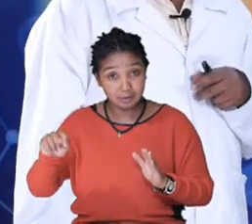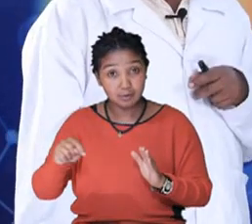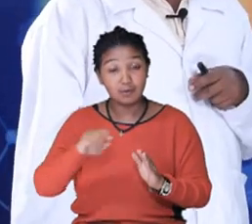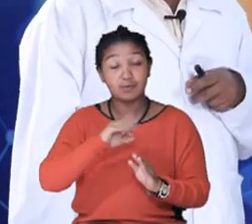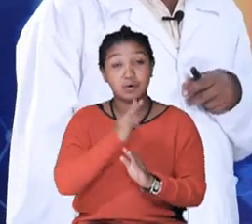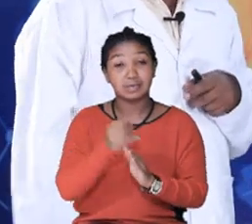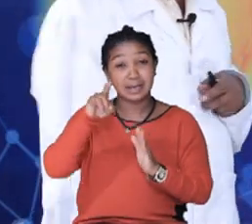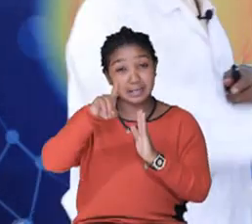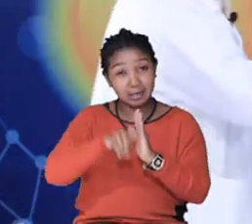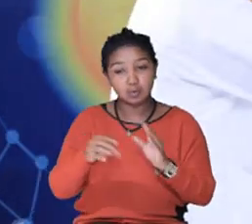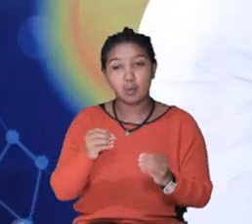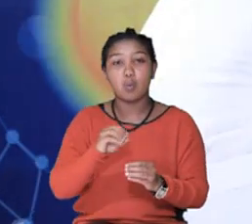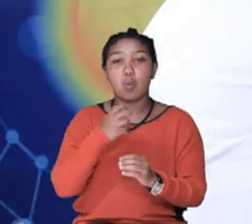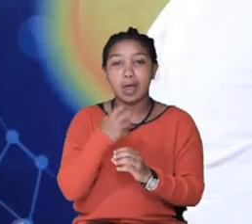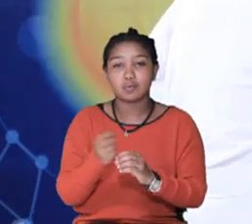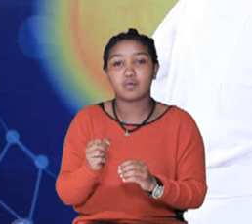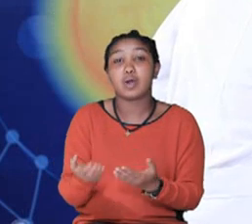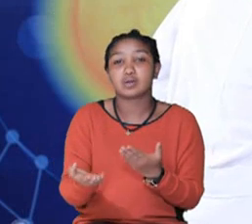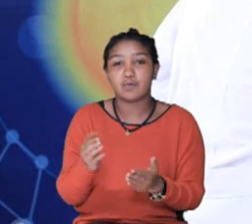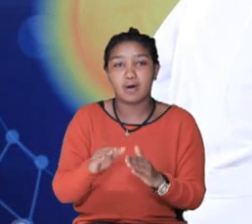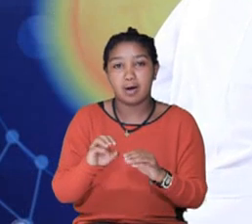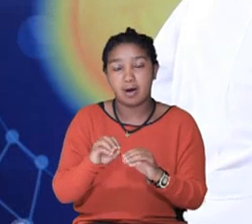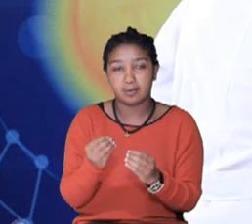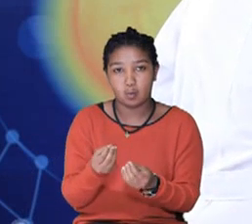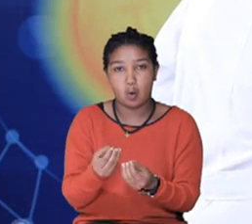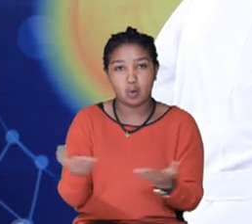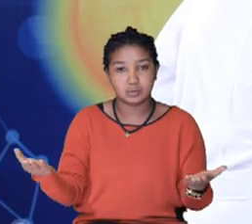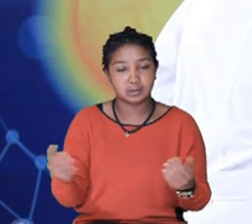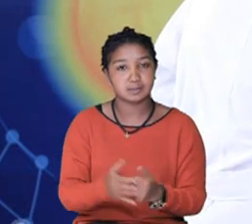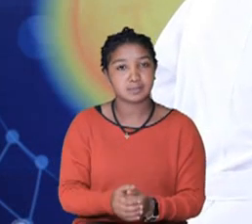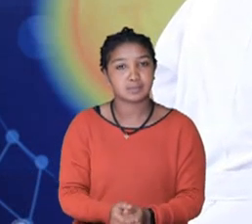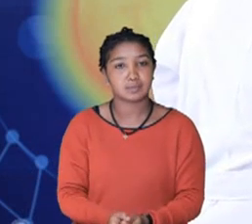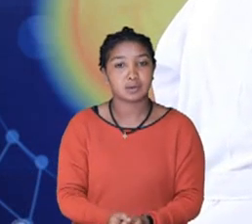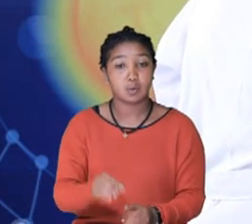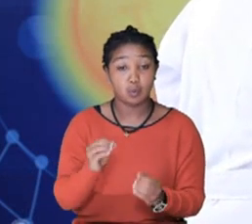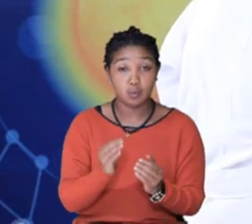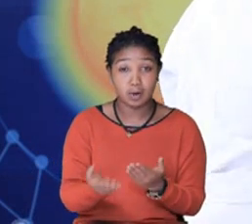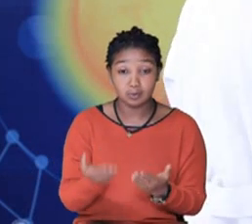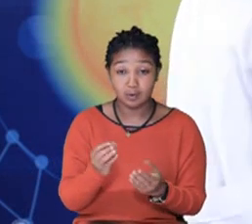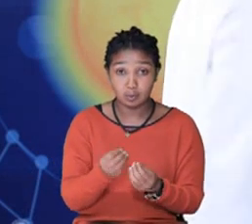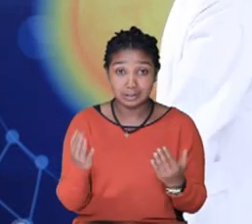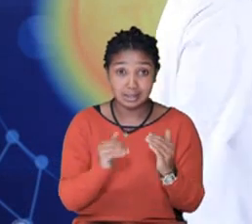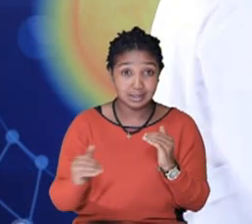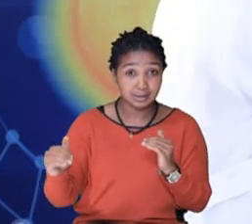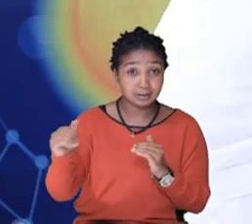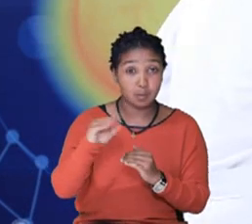weight of an object. This means that if weight of an object is greater than